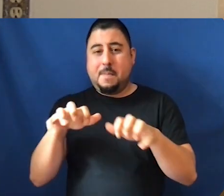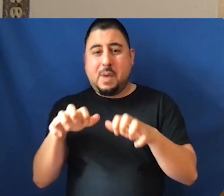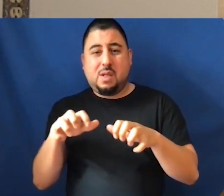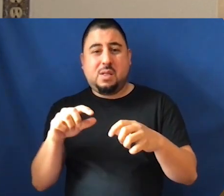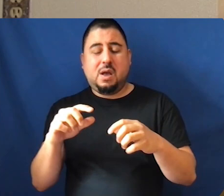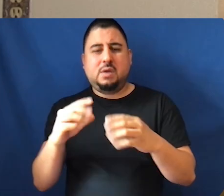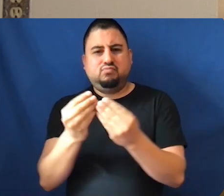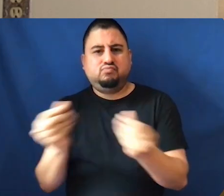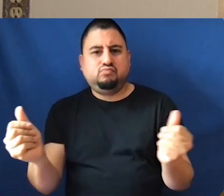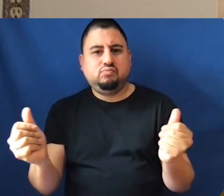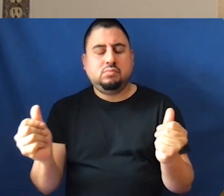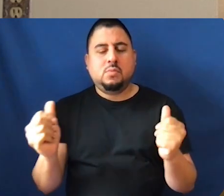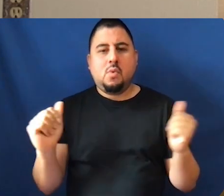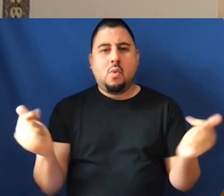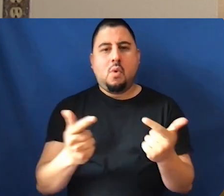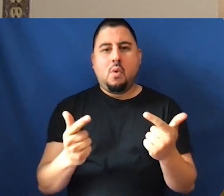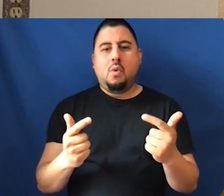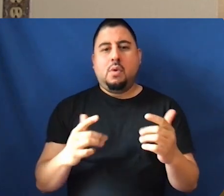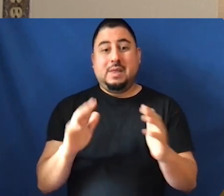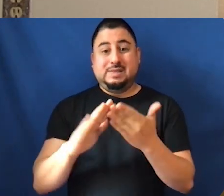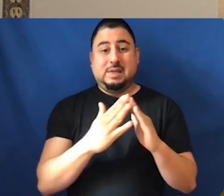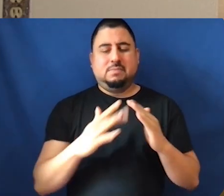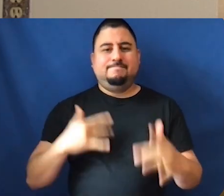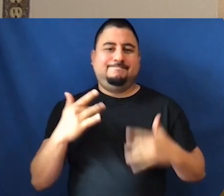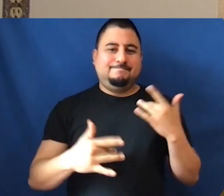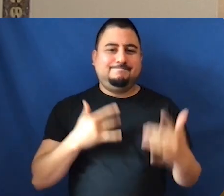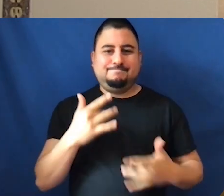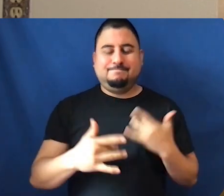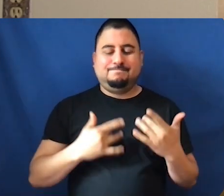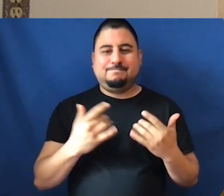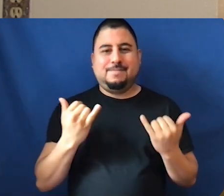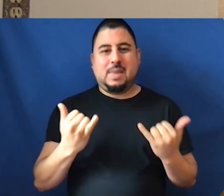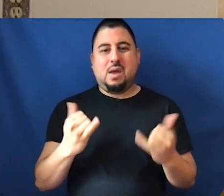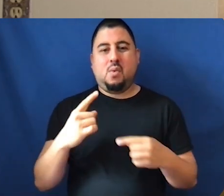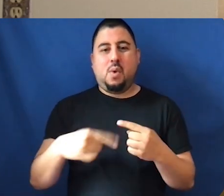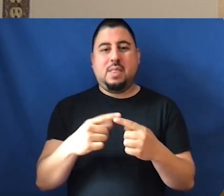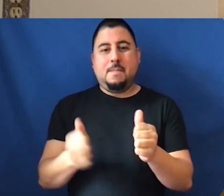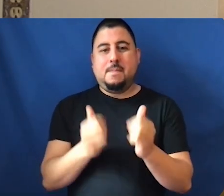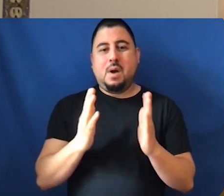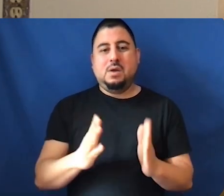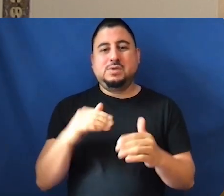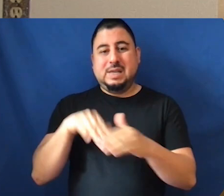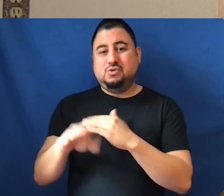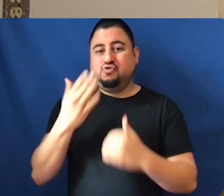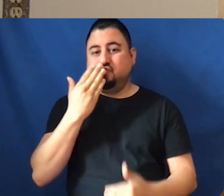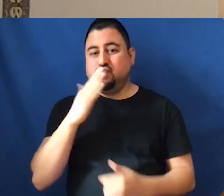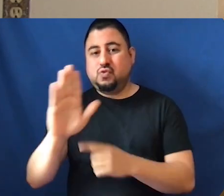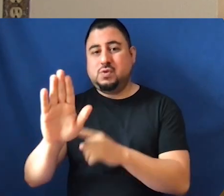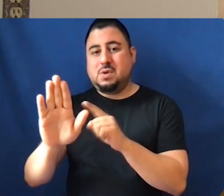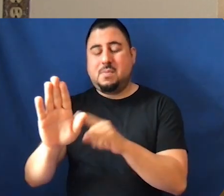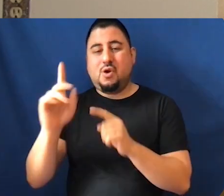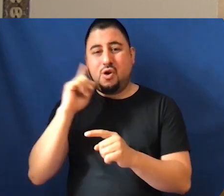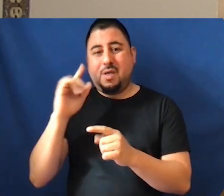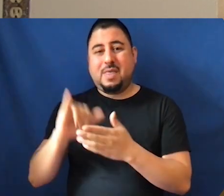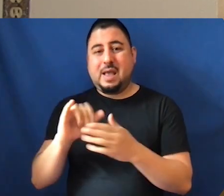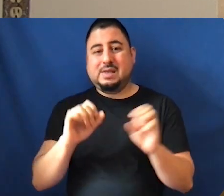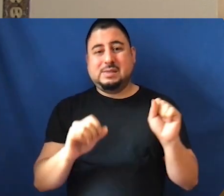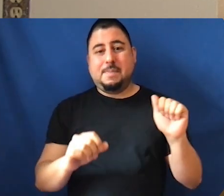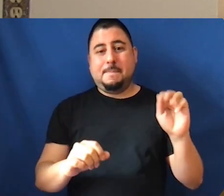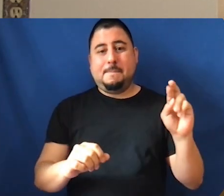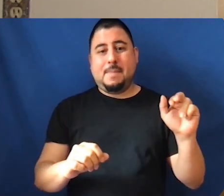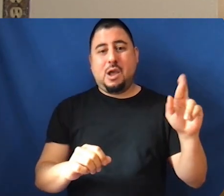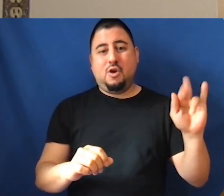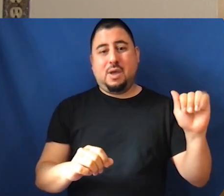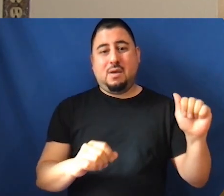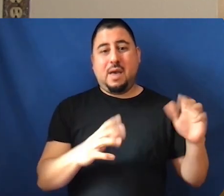was great joy in that city. Now when the apostles in Jerusalem heard that Samaria had